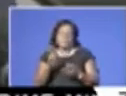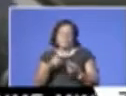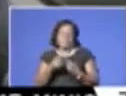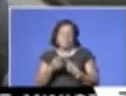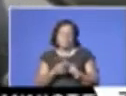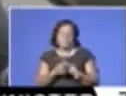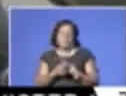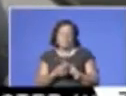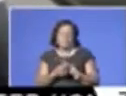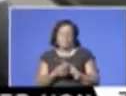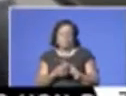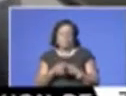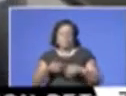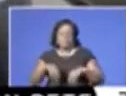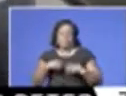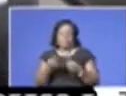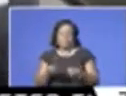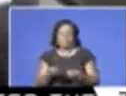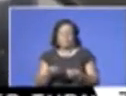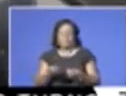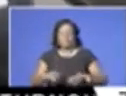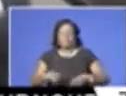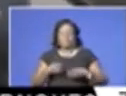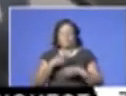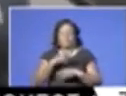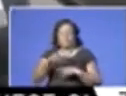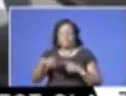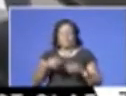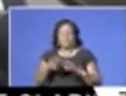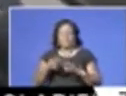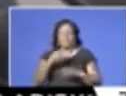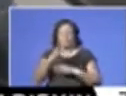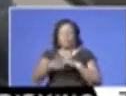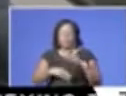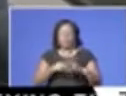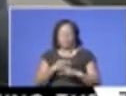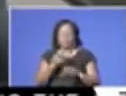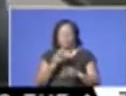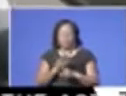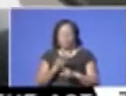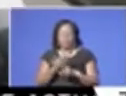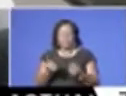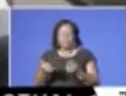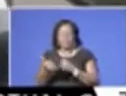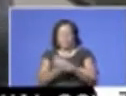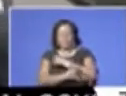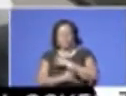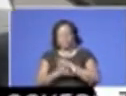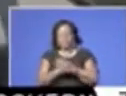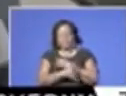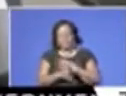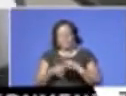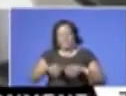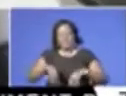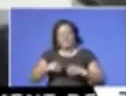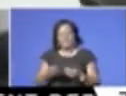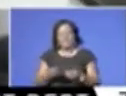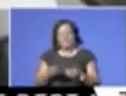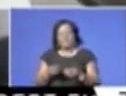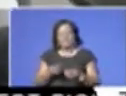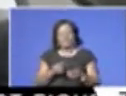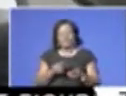indicated. But given the circumstances of the world and given the circumstances of the country, given the circumstances of the cruise